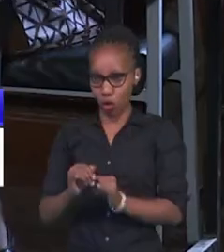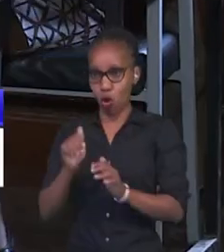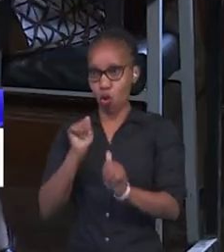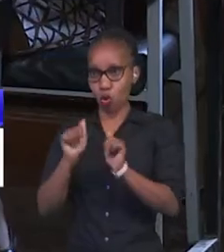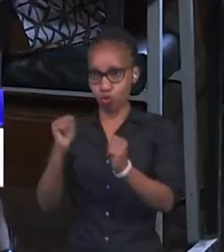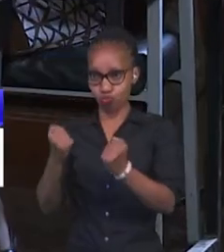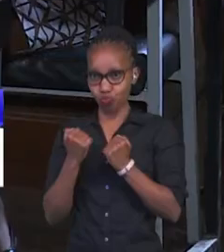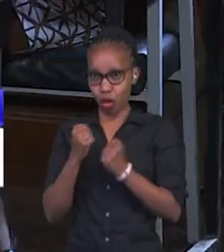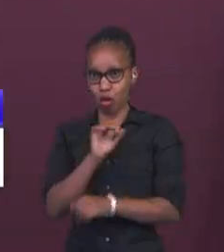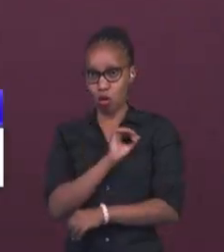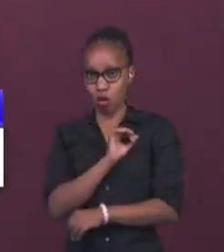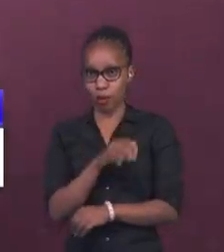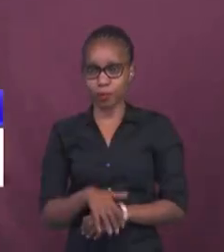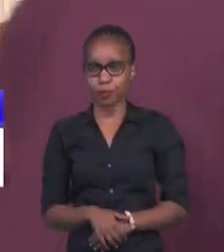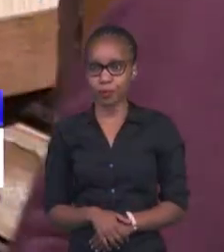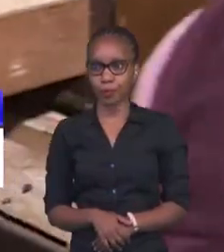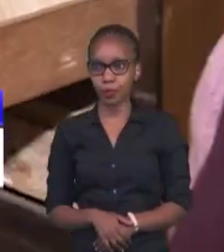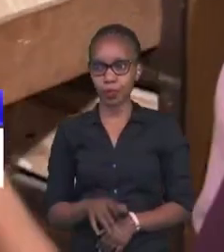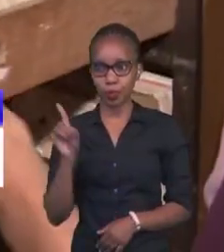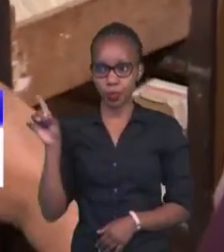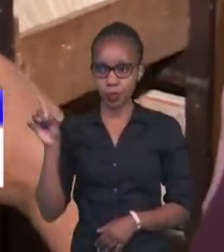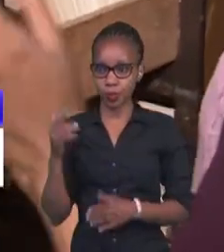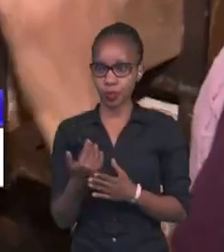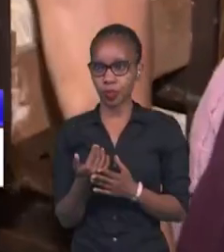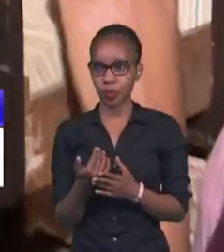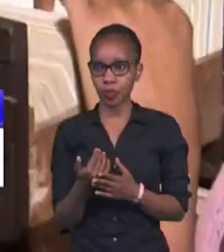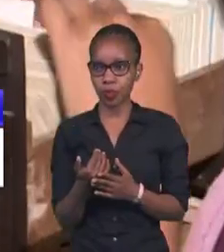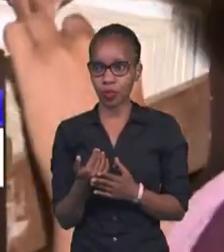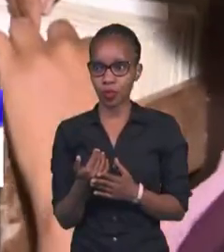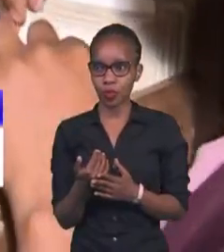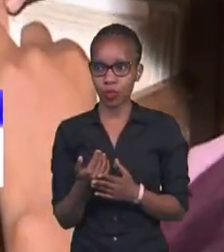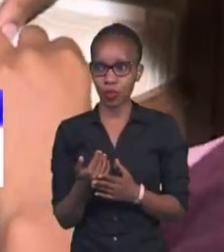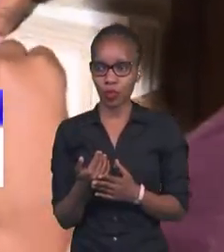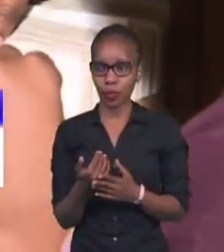safe. Mm. Yeah, these are catalog cards. Mm-hmm.